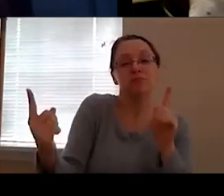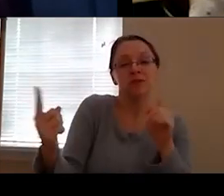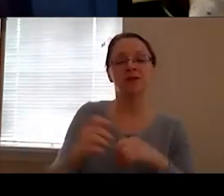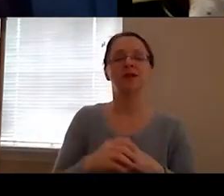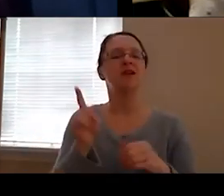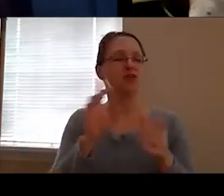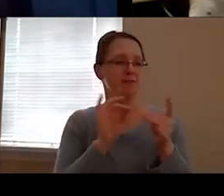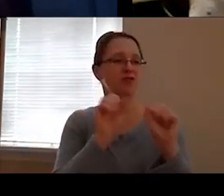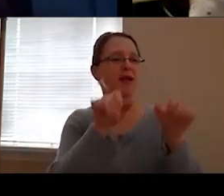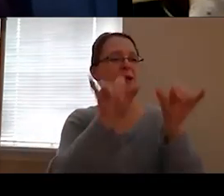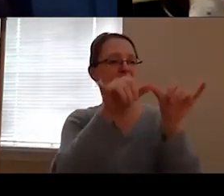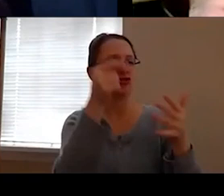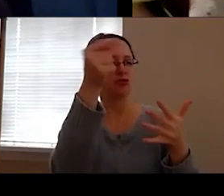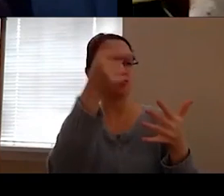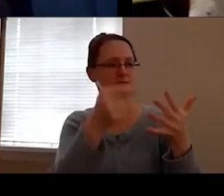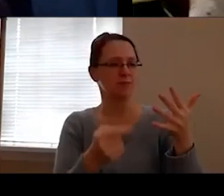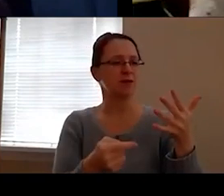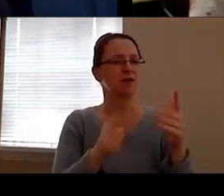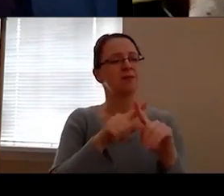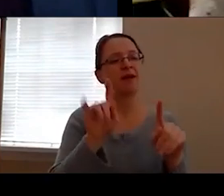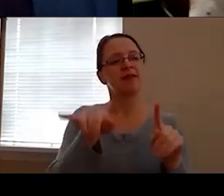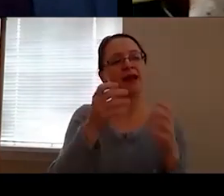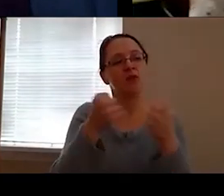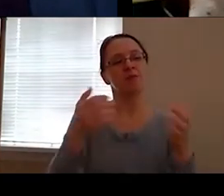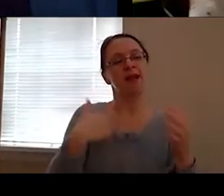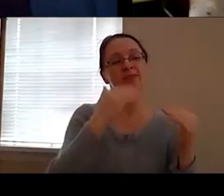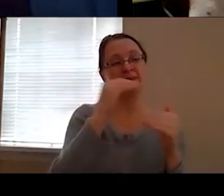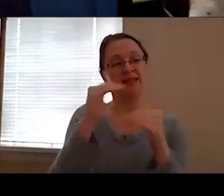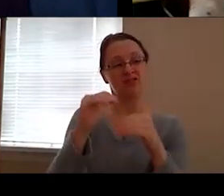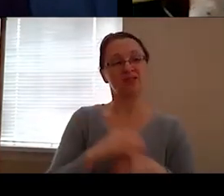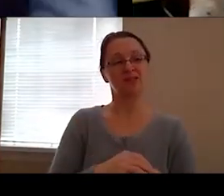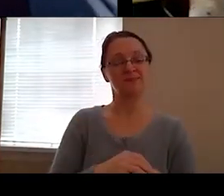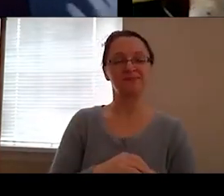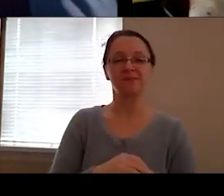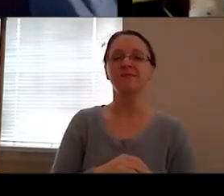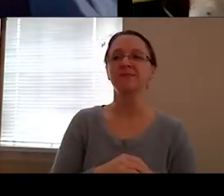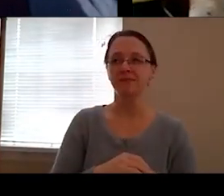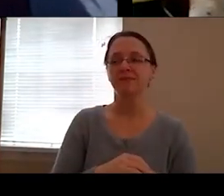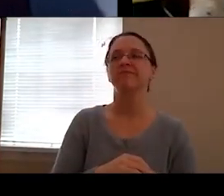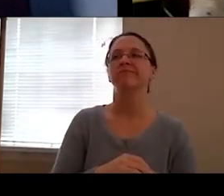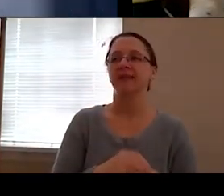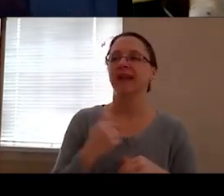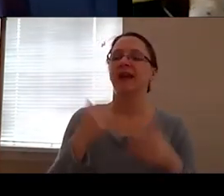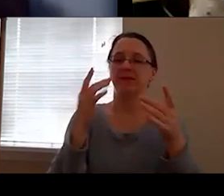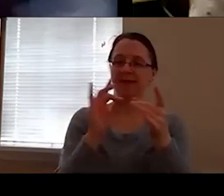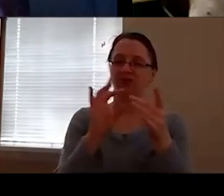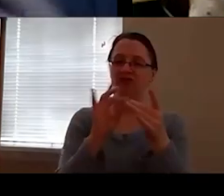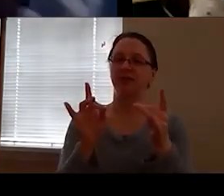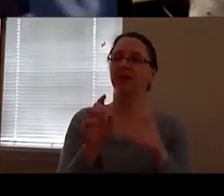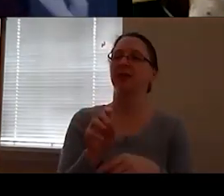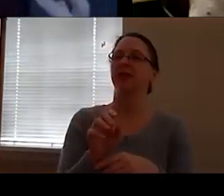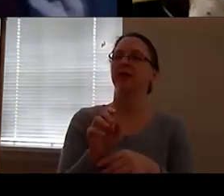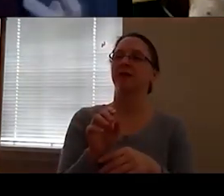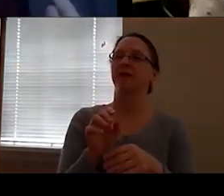can measure. What are its limitations? So as I mentioned, it uses a wireless signal in